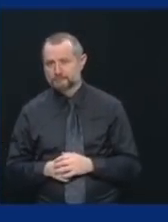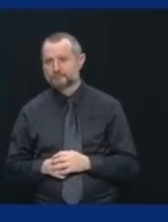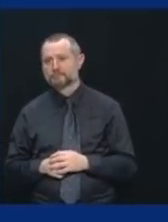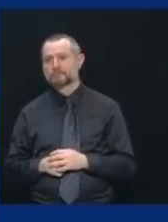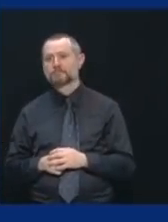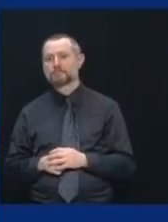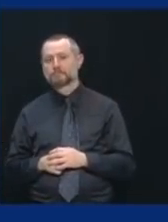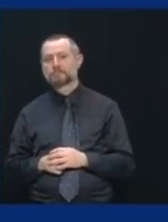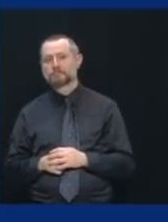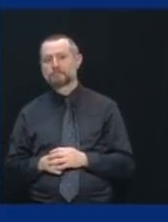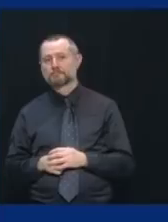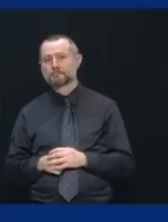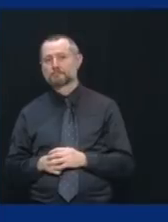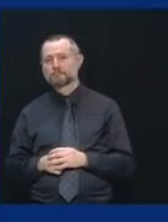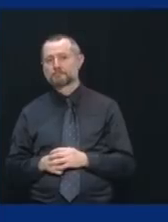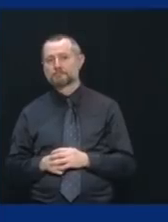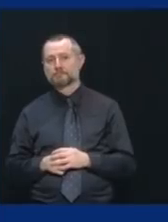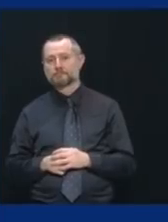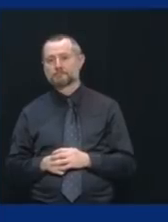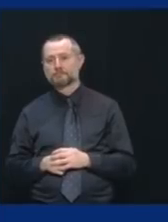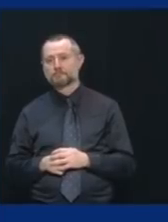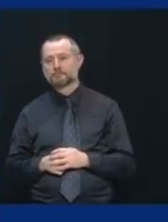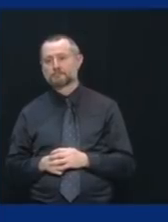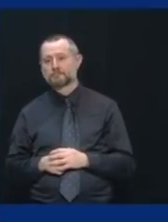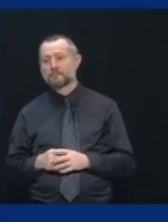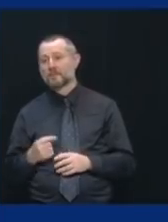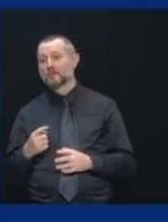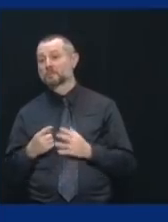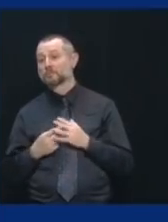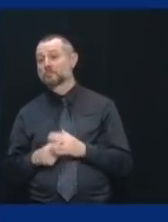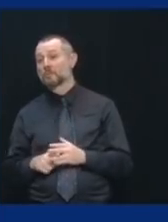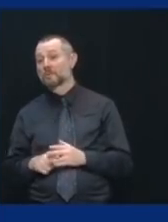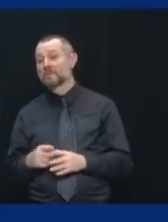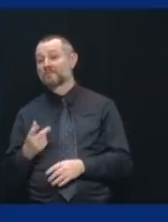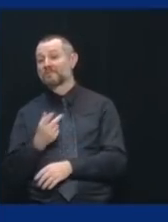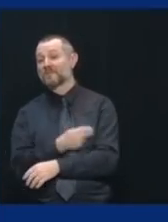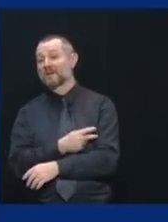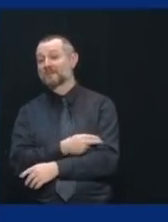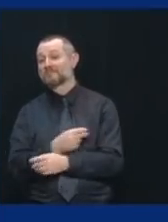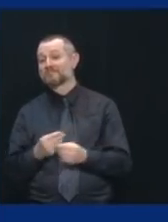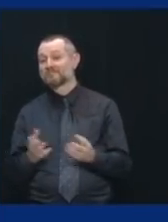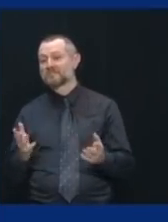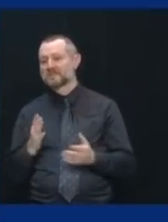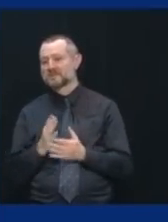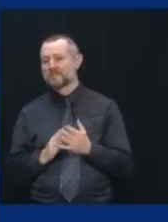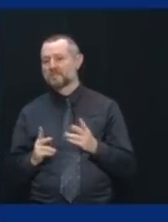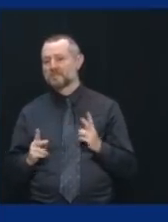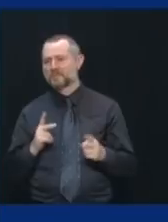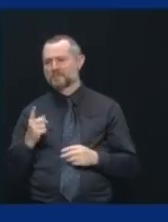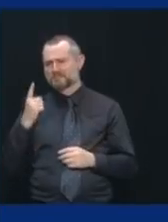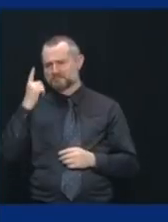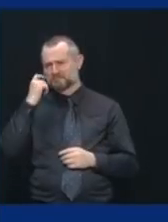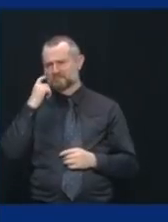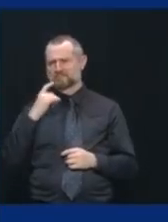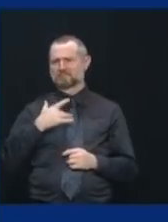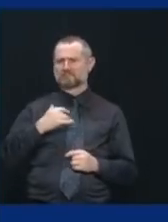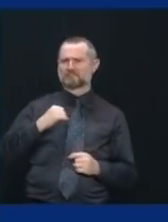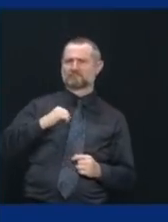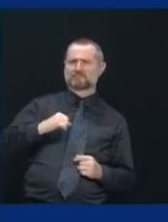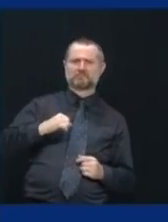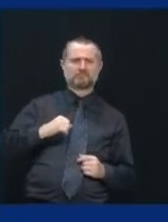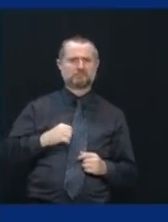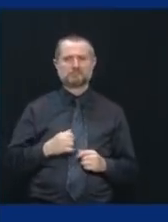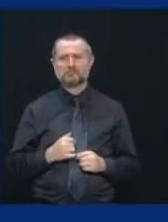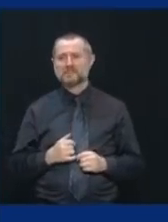There was a lot, when this started, the skepticism about the vaccine was very high. And by the way, the skepticism about the vaccine